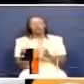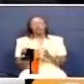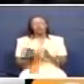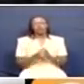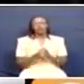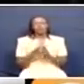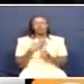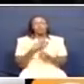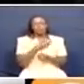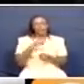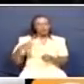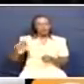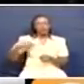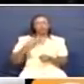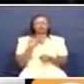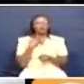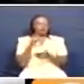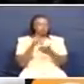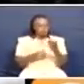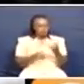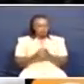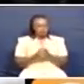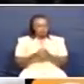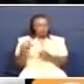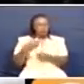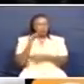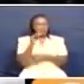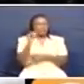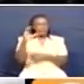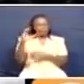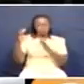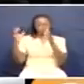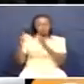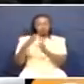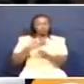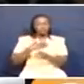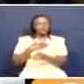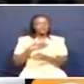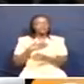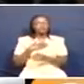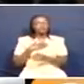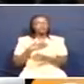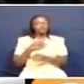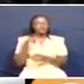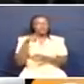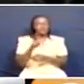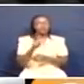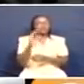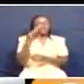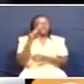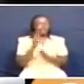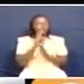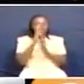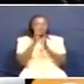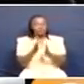we are asking, and the Electoral Commission should not hear this, nor should be the third respondent, that we